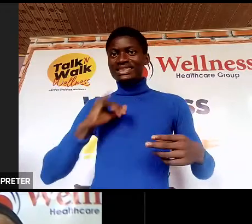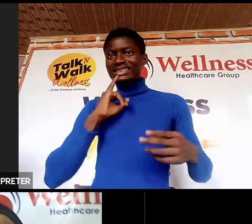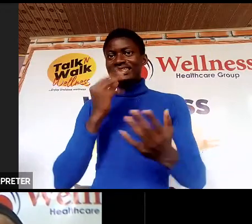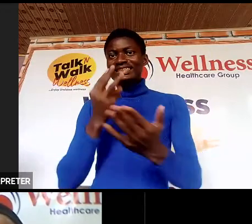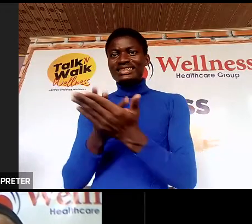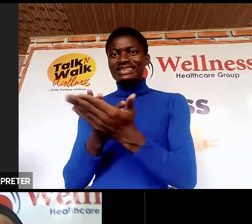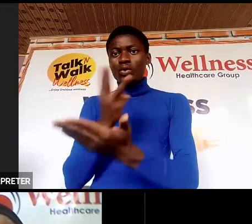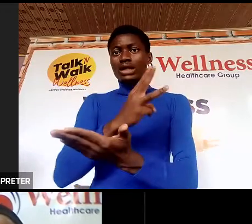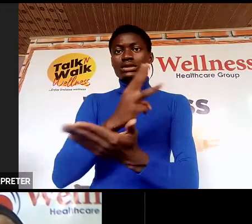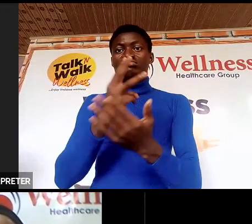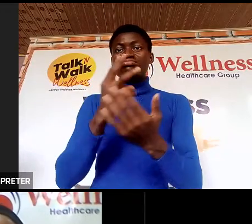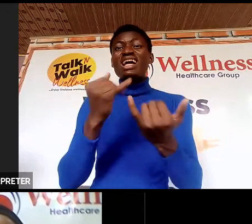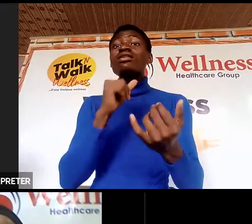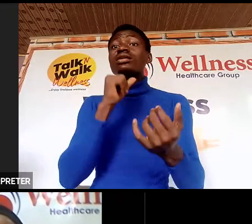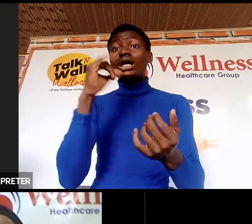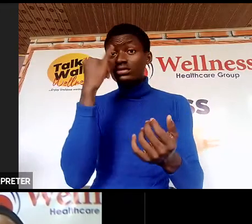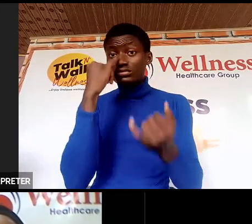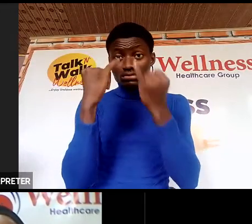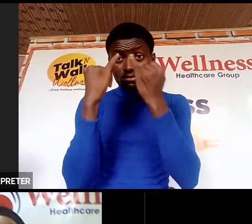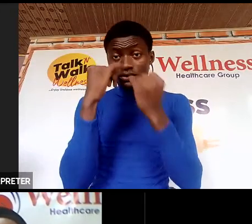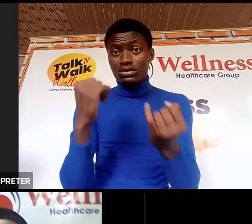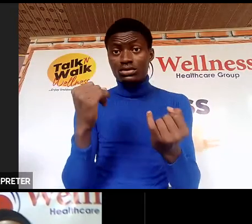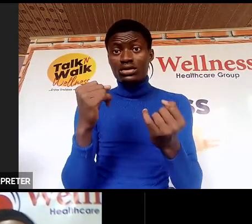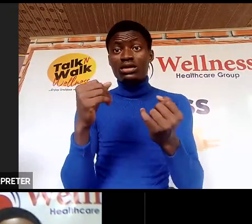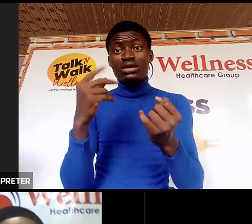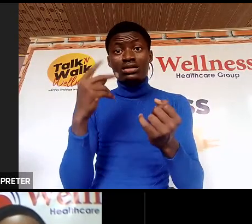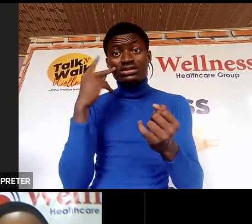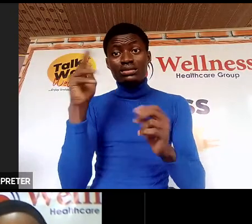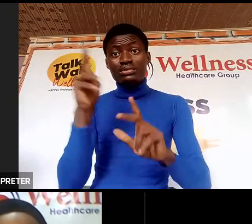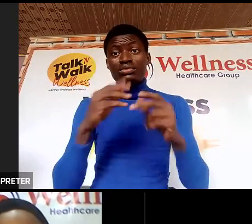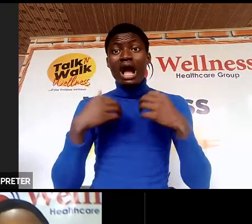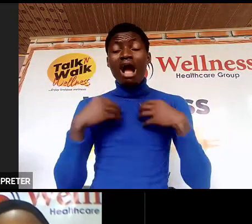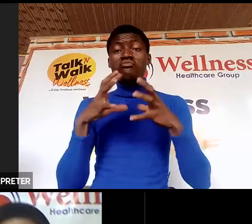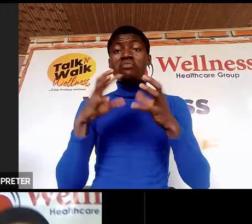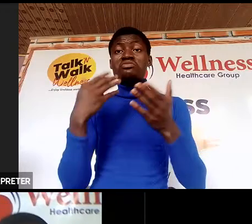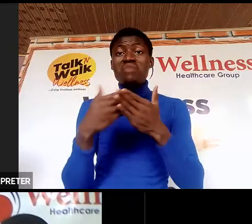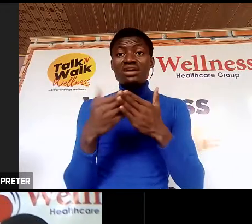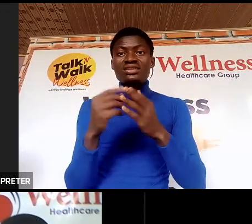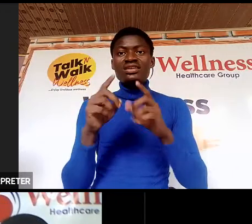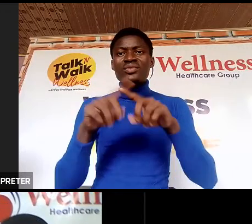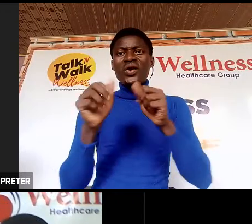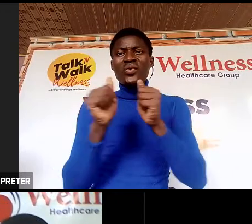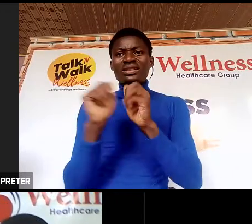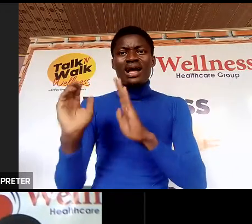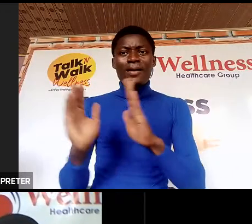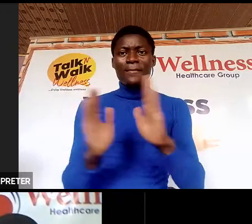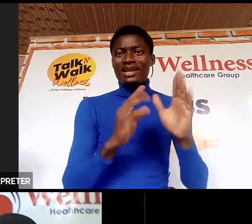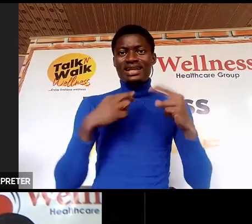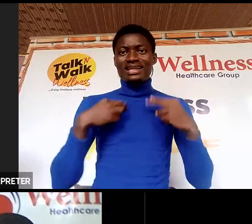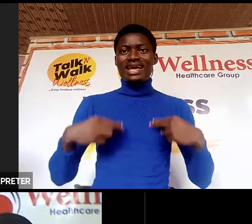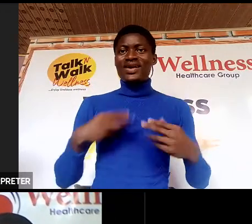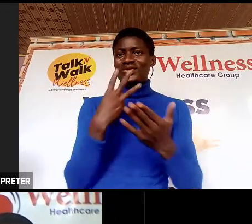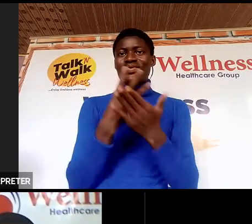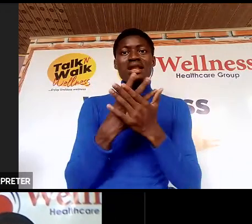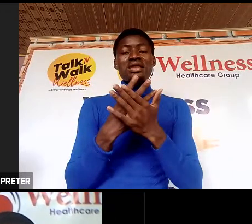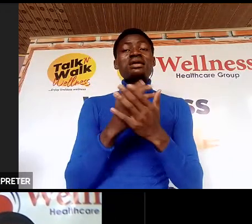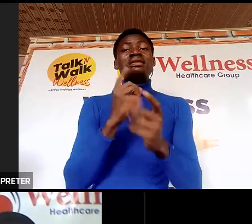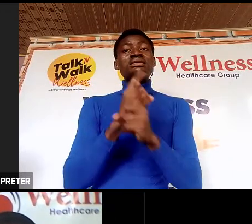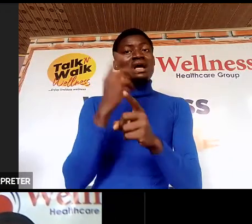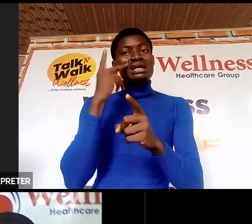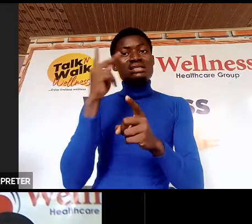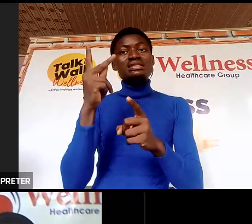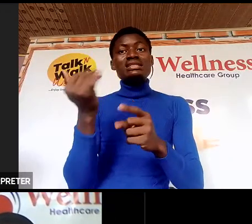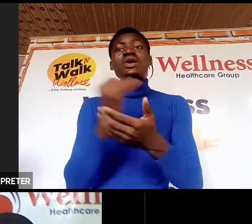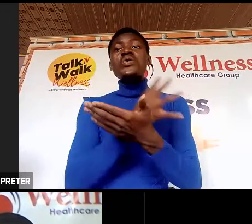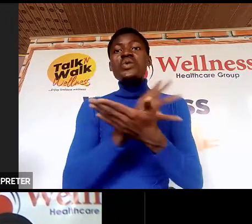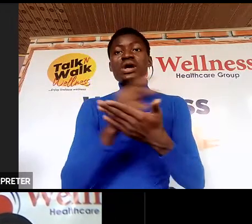was all that money is gone to ill health. So but if you know that you planned it, and like let me just give myself an example. Like this